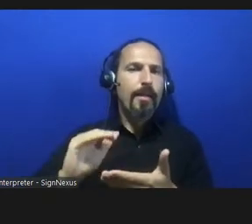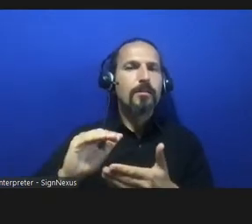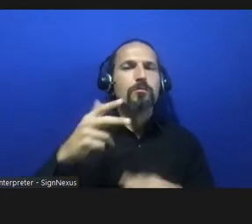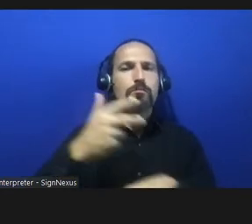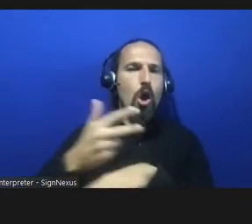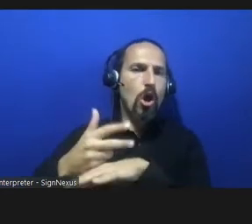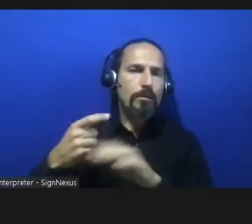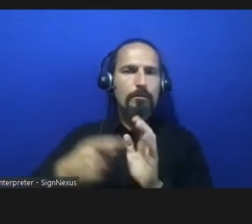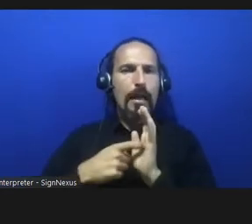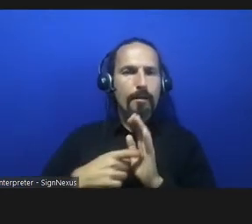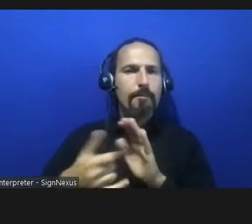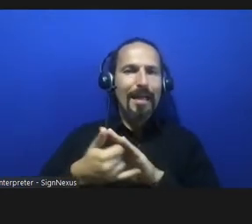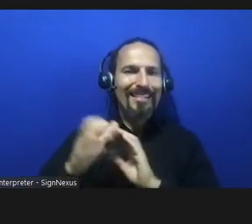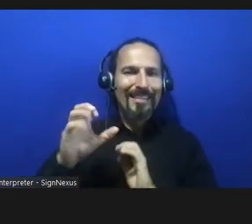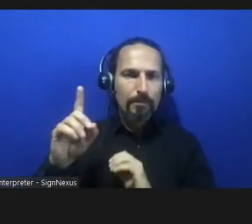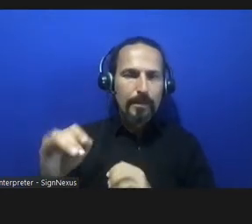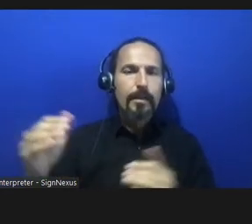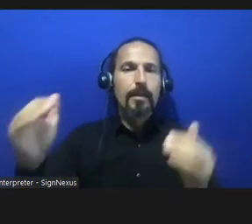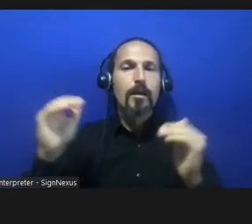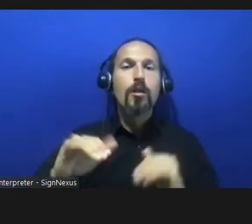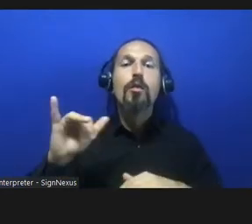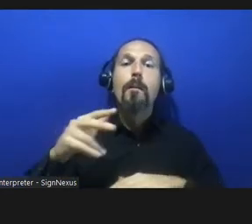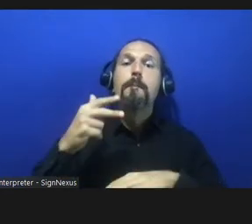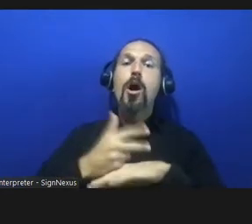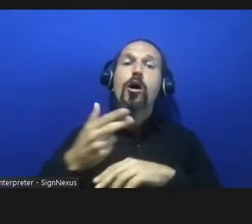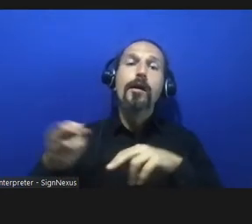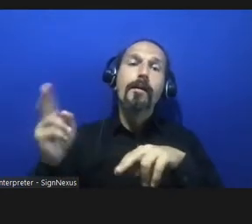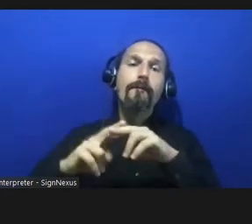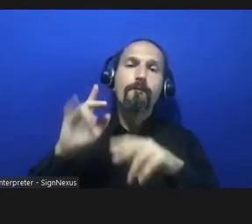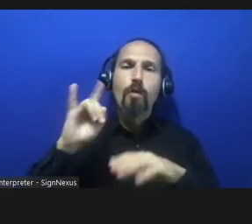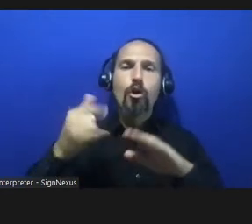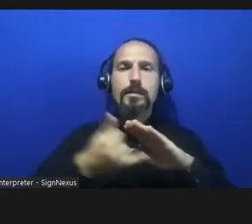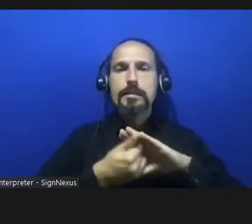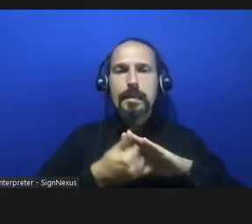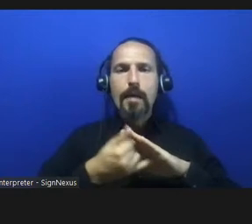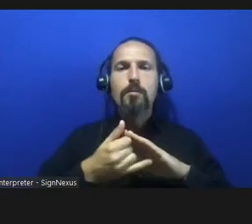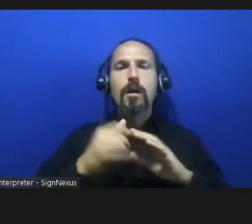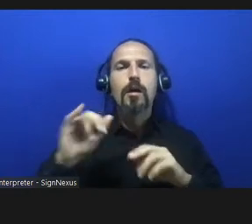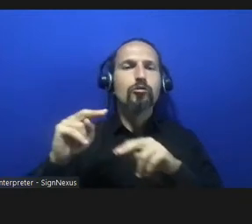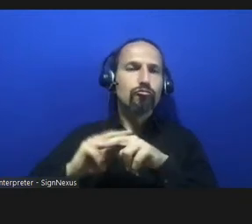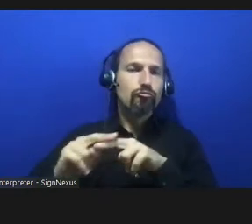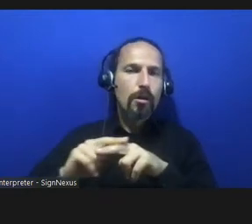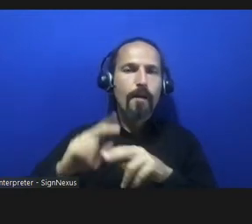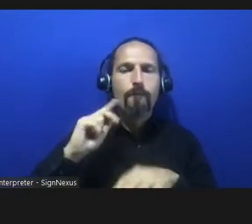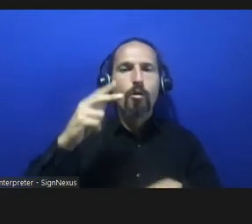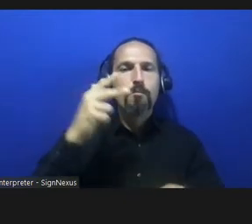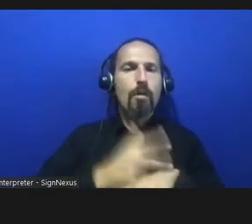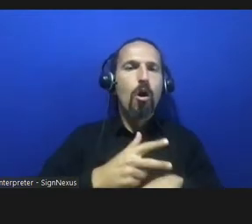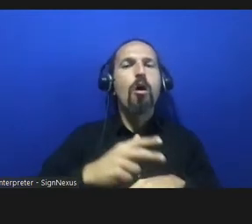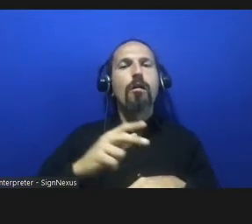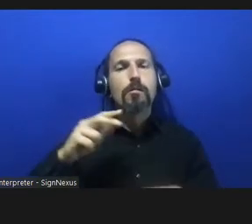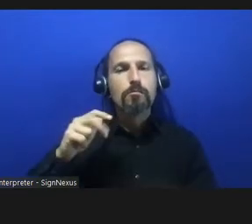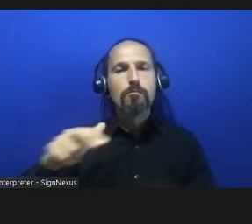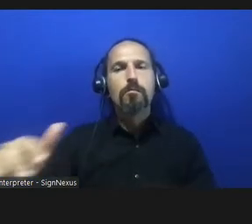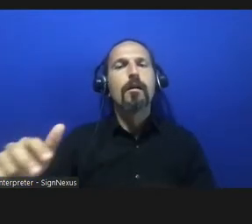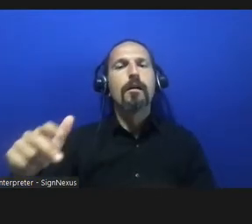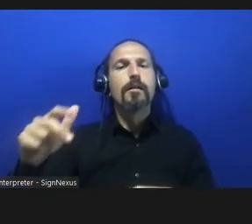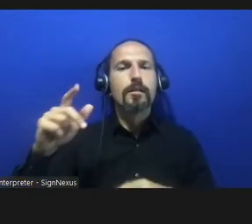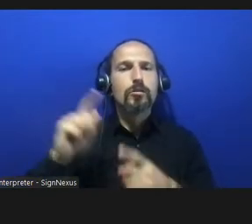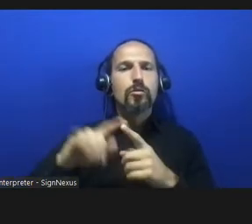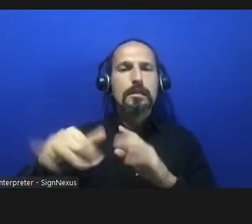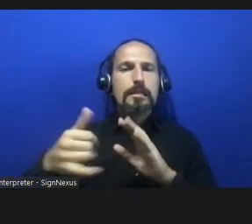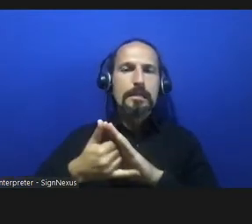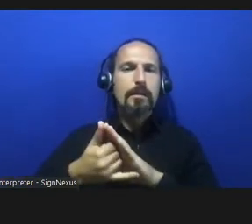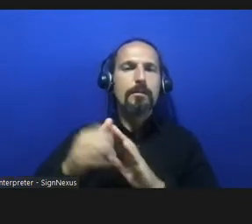district and increased parking demand at subway and commuter rail stations and park and ride facilities outside of the manhattan central business